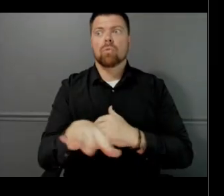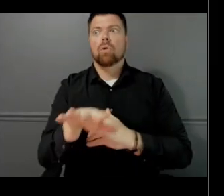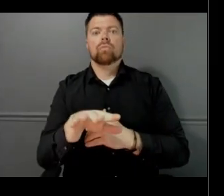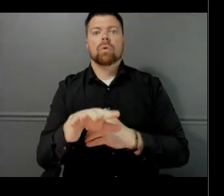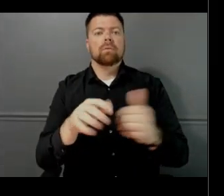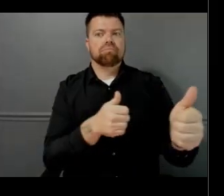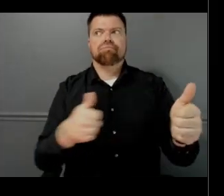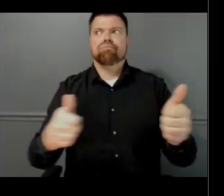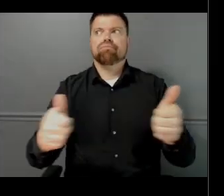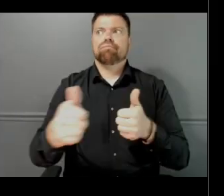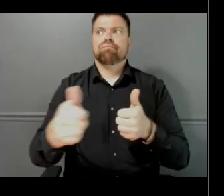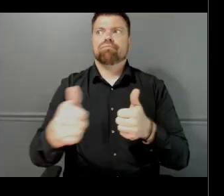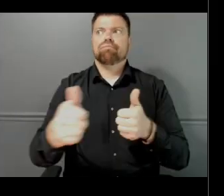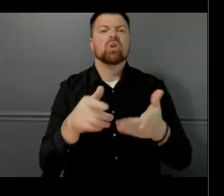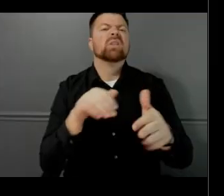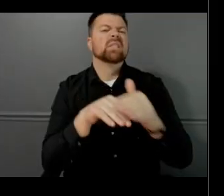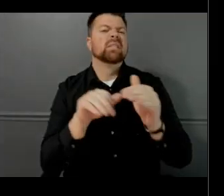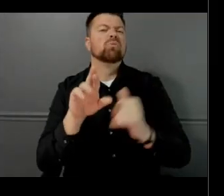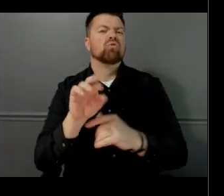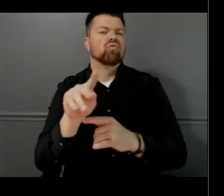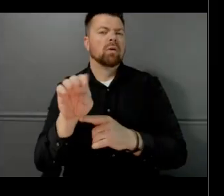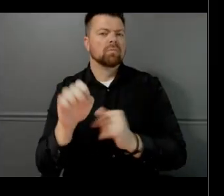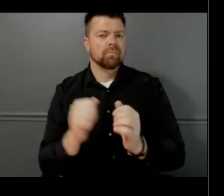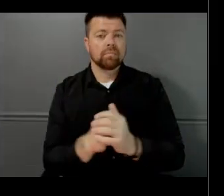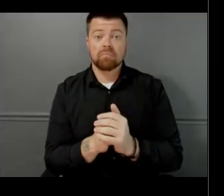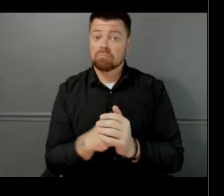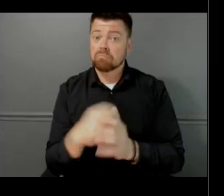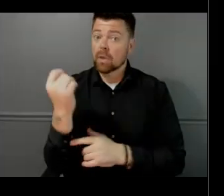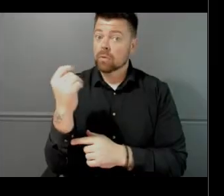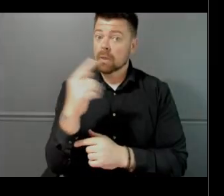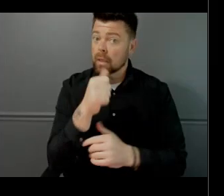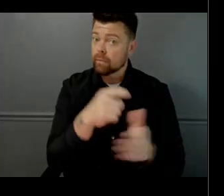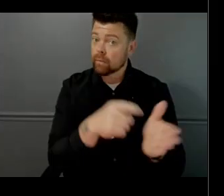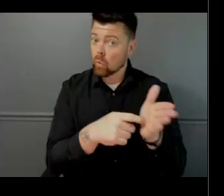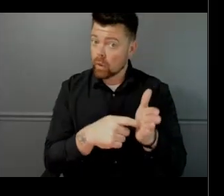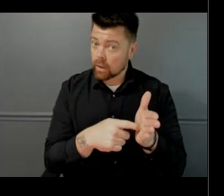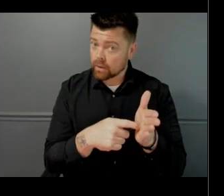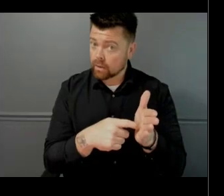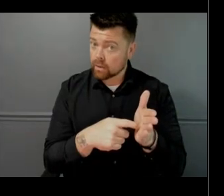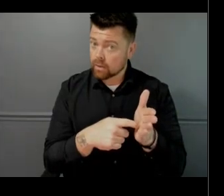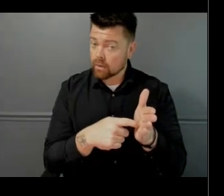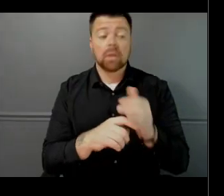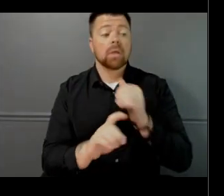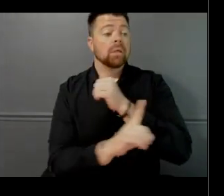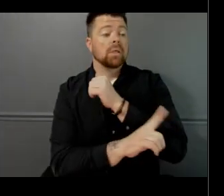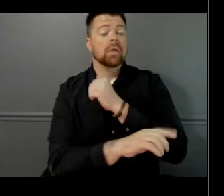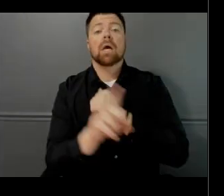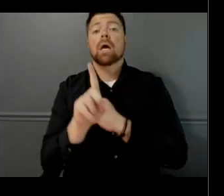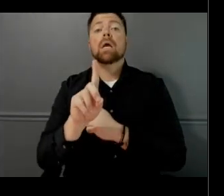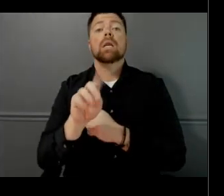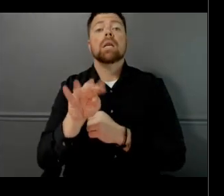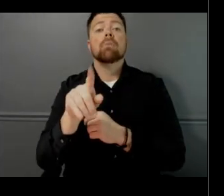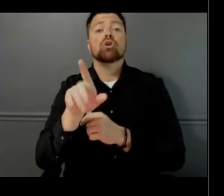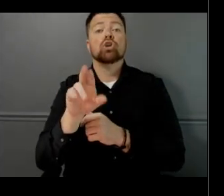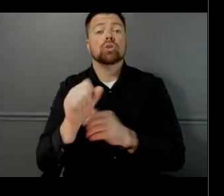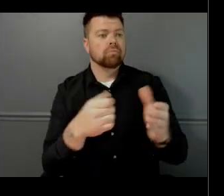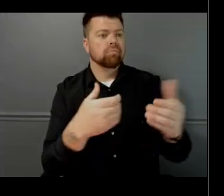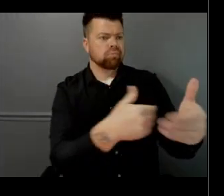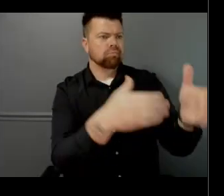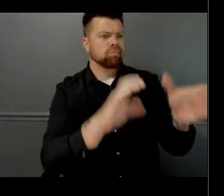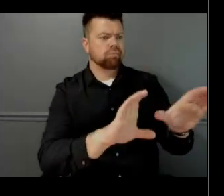an accessible route. Although not required, dumpsters can be recessed into the